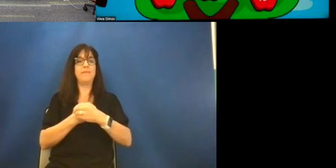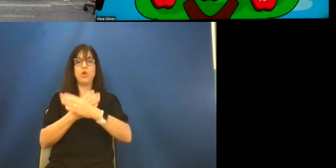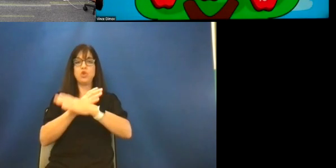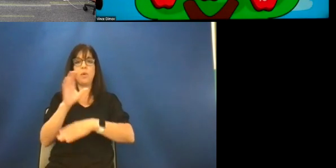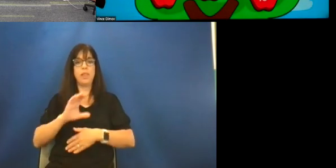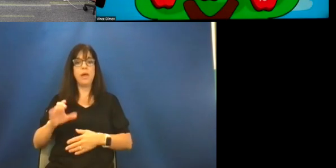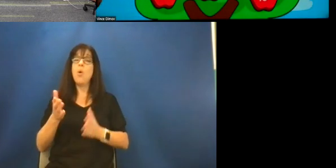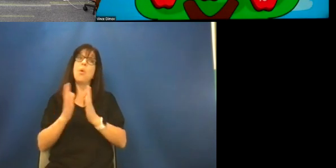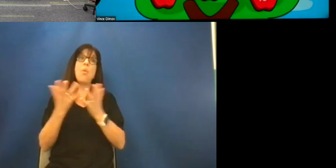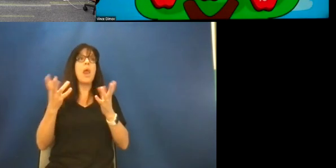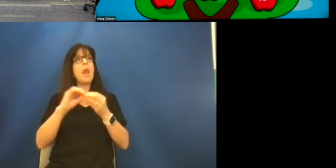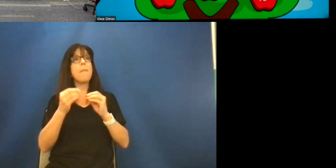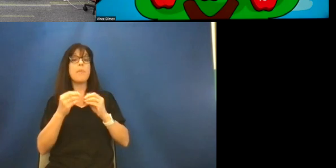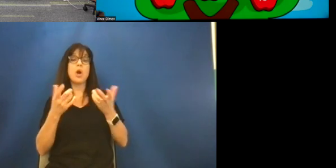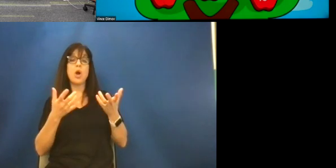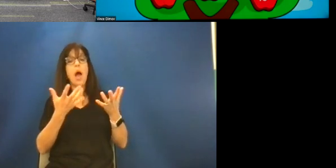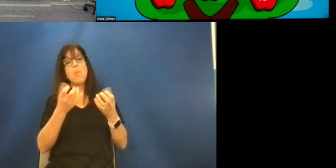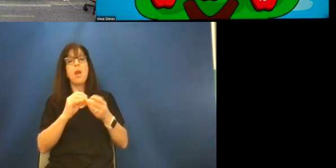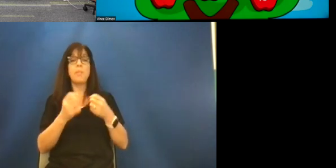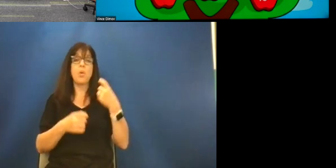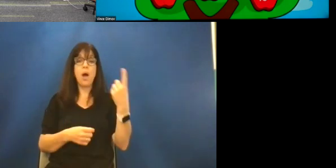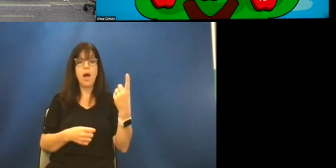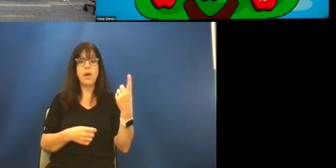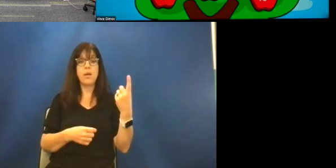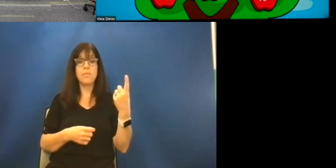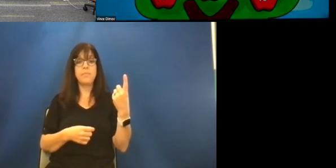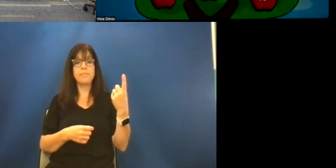ask the kids, what number do you want? And they tell me, I want number 1 or whatever.